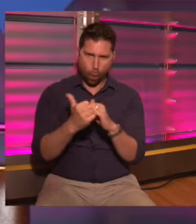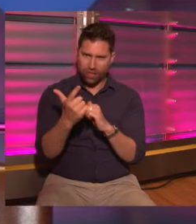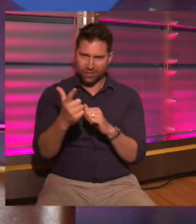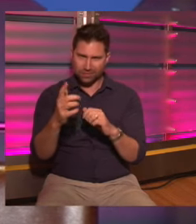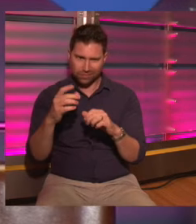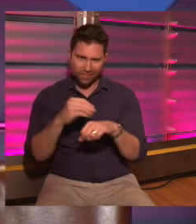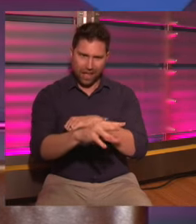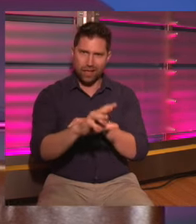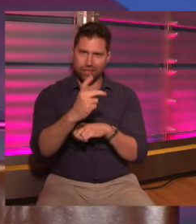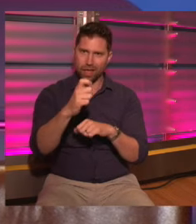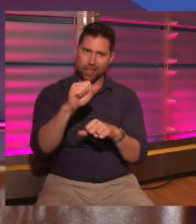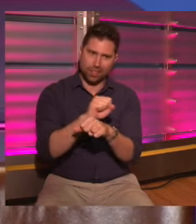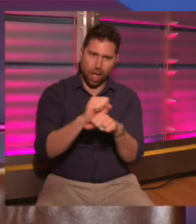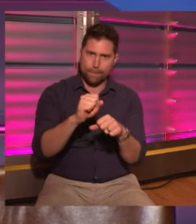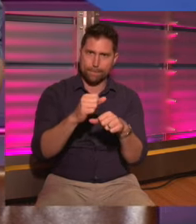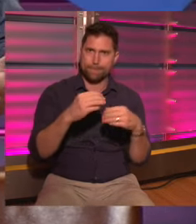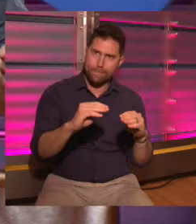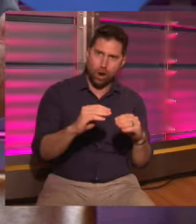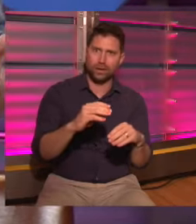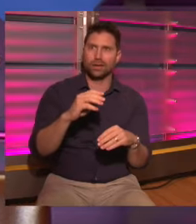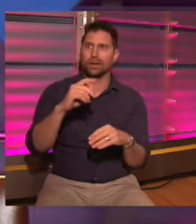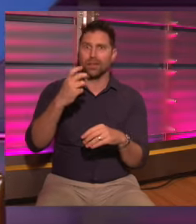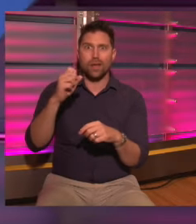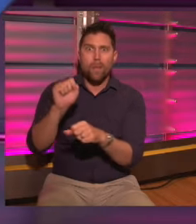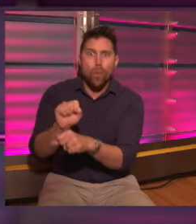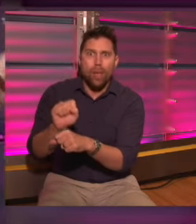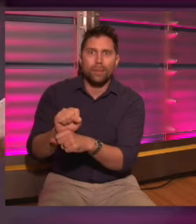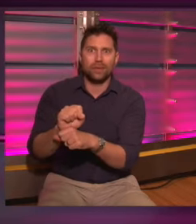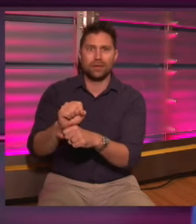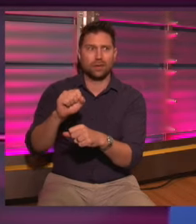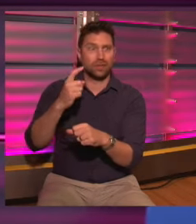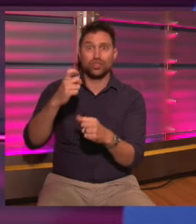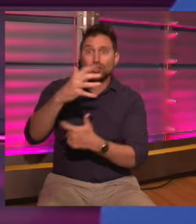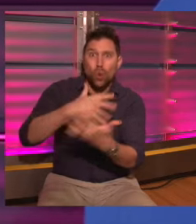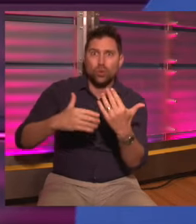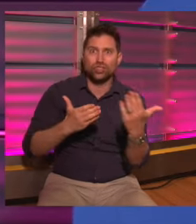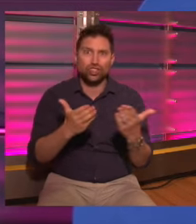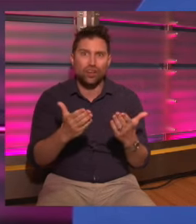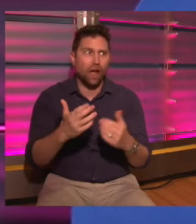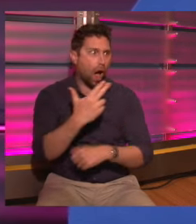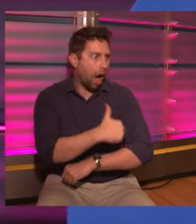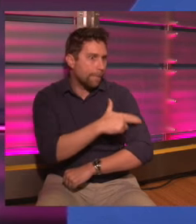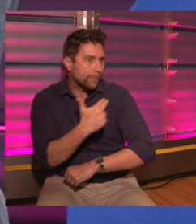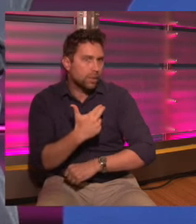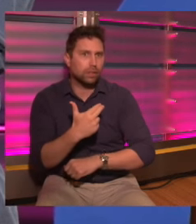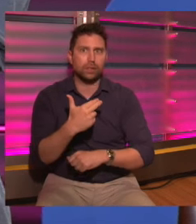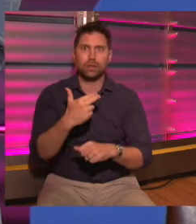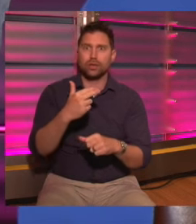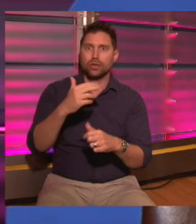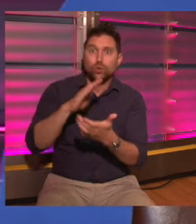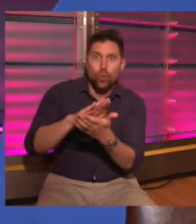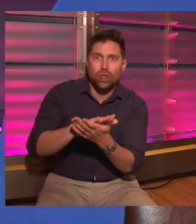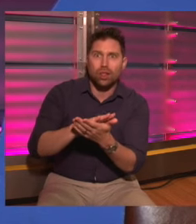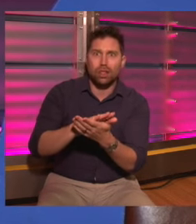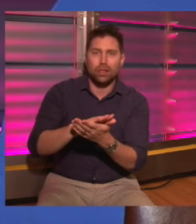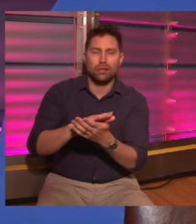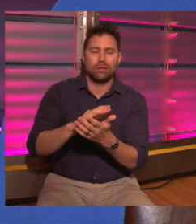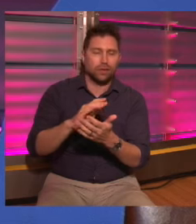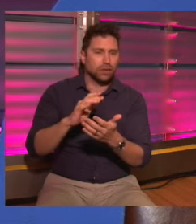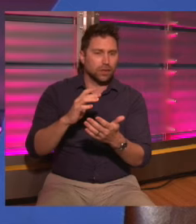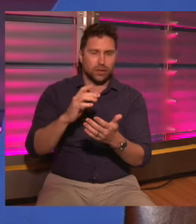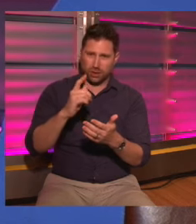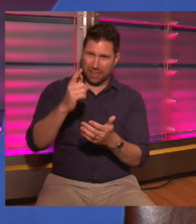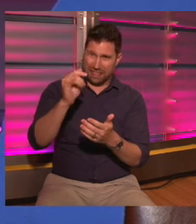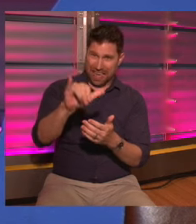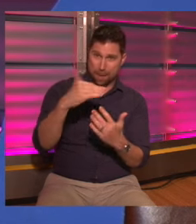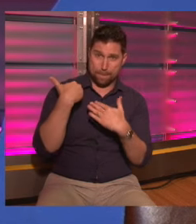market, to employment, to, you know, even social services, crowded hospitals, crowded schools. And so if this